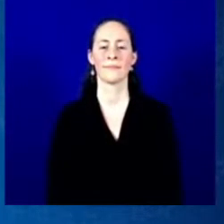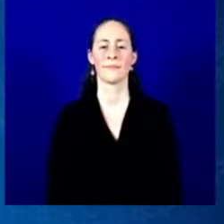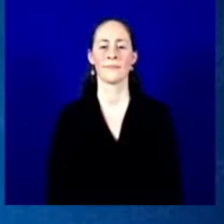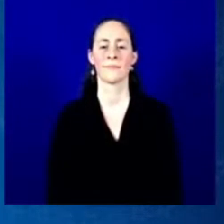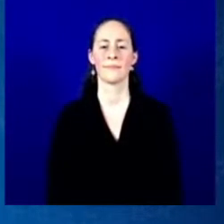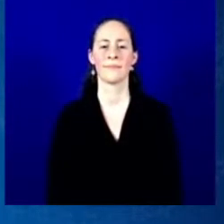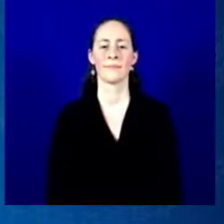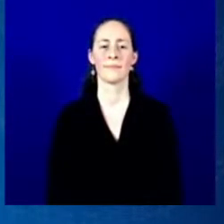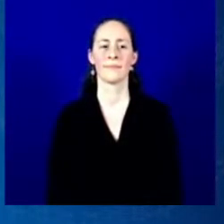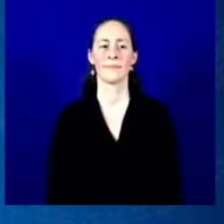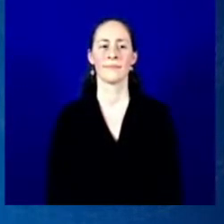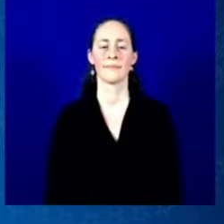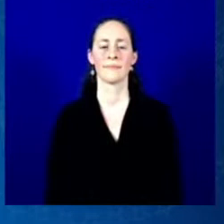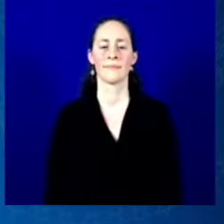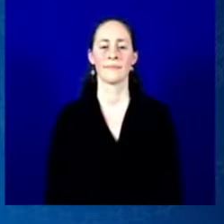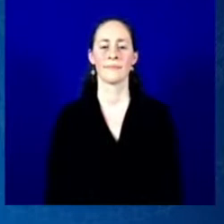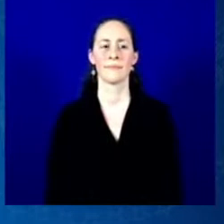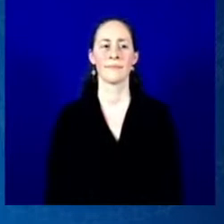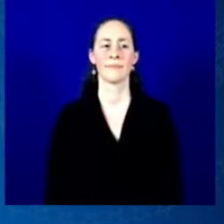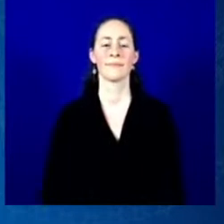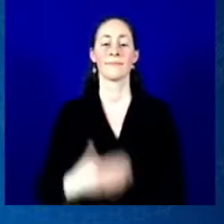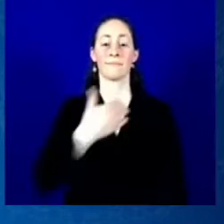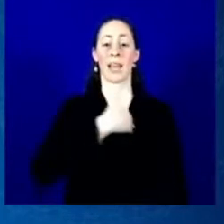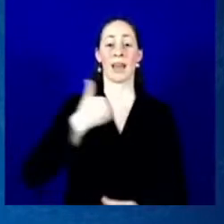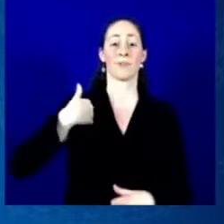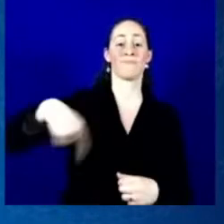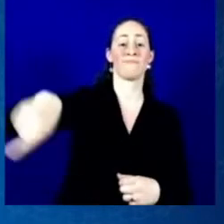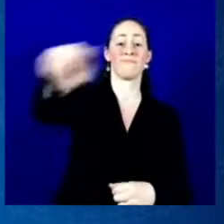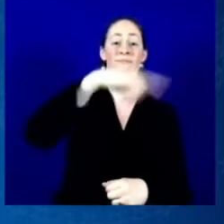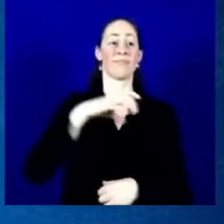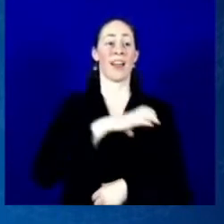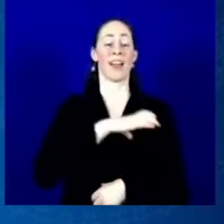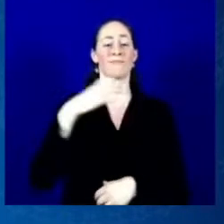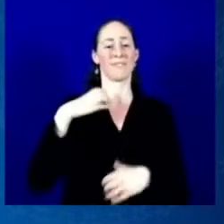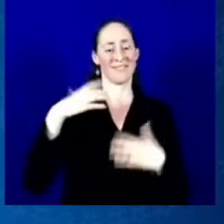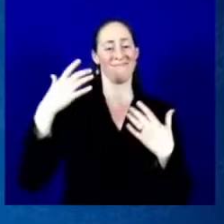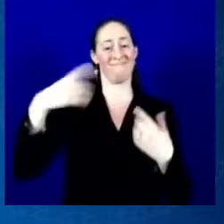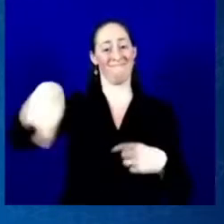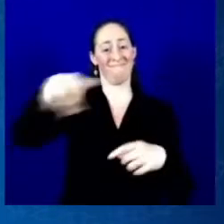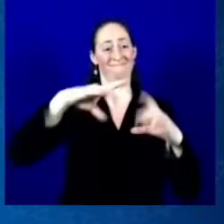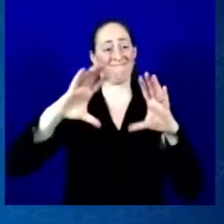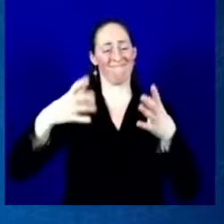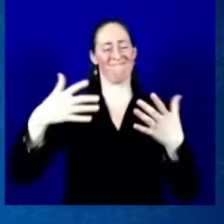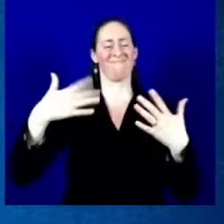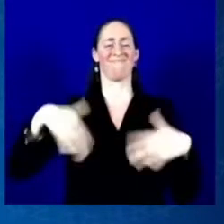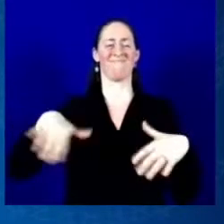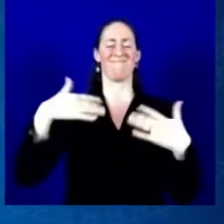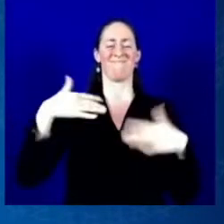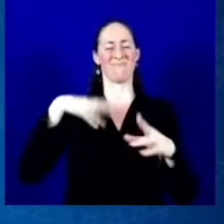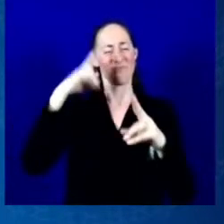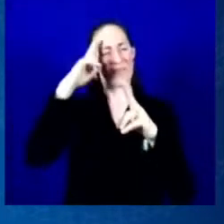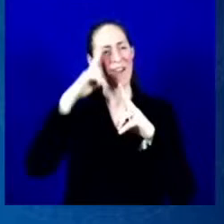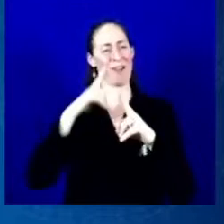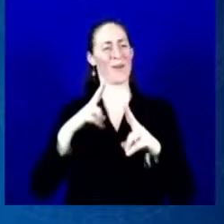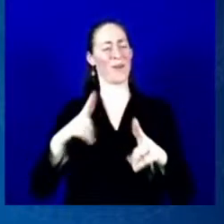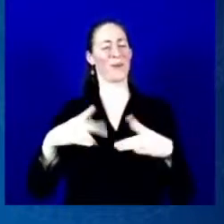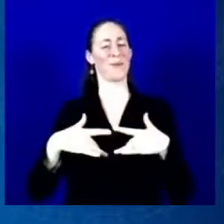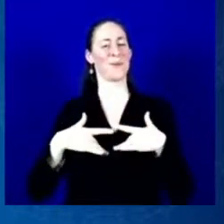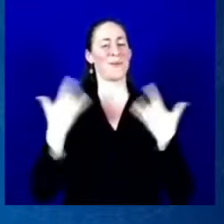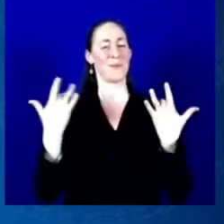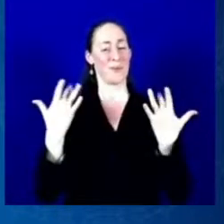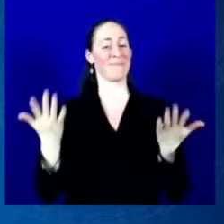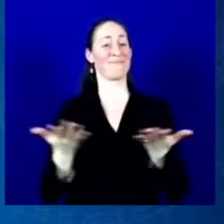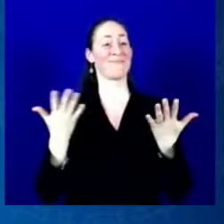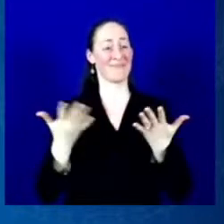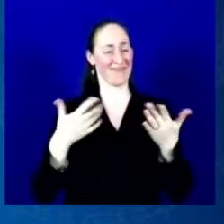Of Congress, I have the high privilege and distinct honor to present to you the